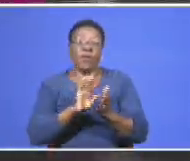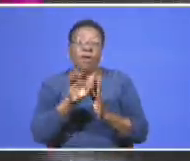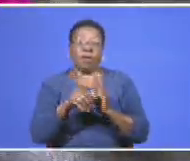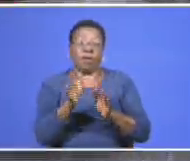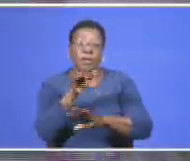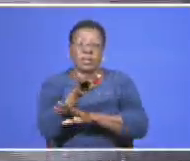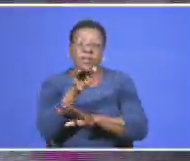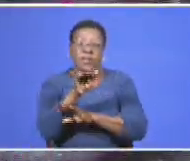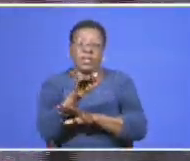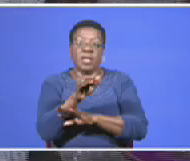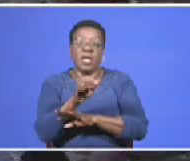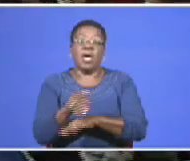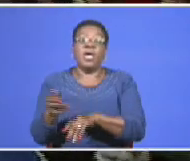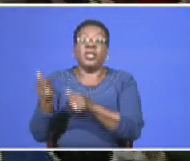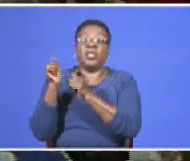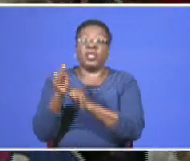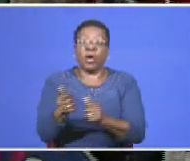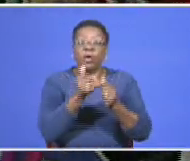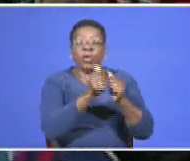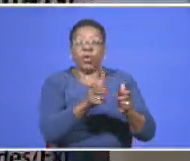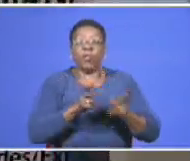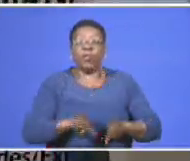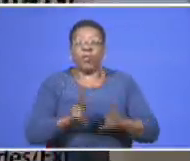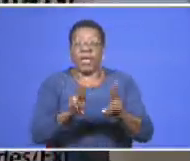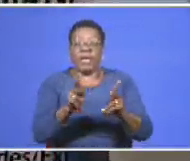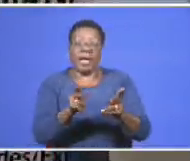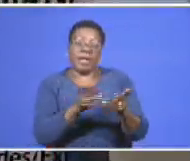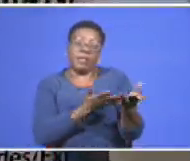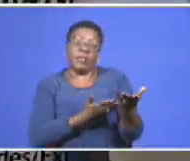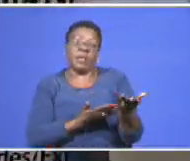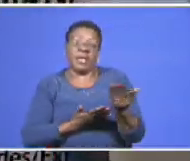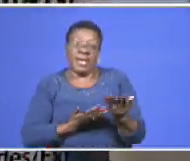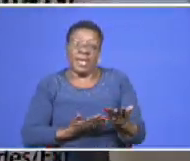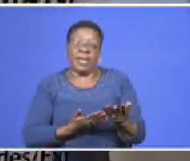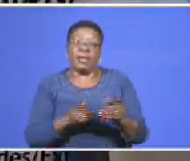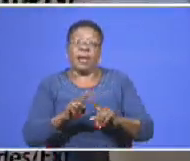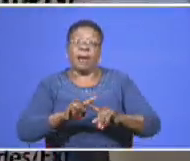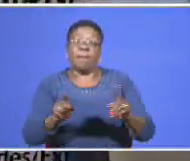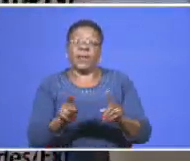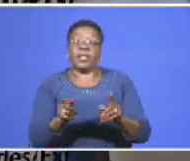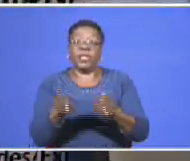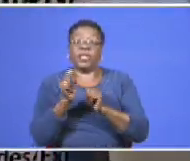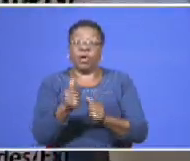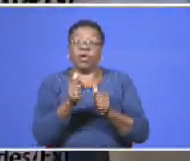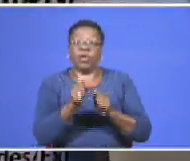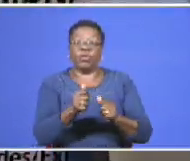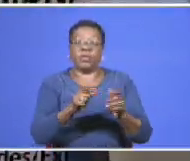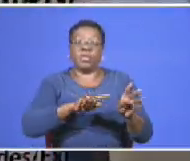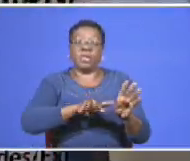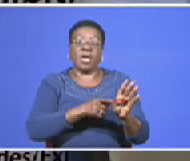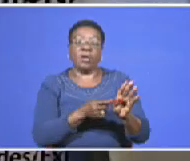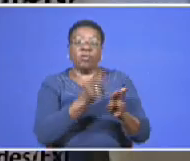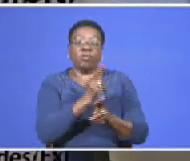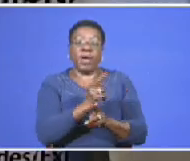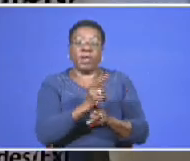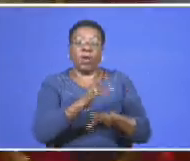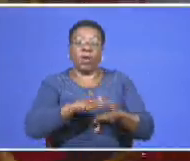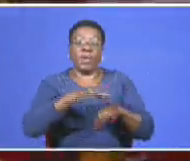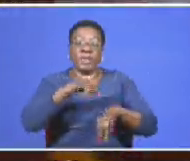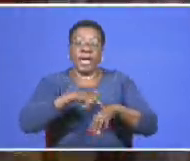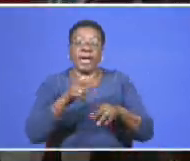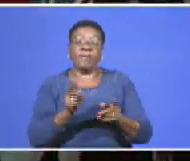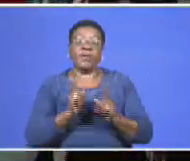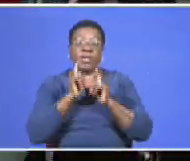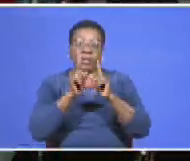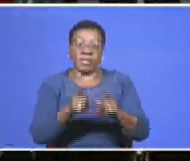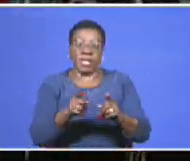The Junkanoo Parade may have been delayed, but the Junkanoo Corporation of New Providence was right on time with results Thursday afternoon.